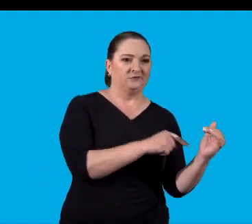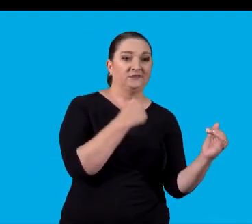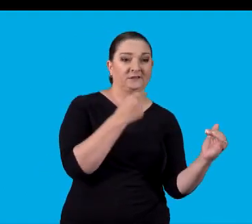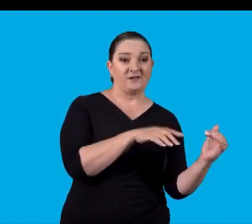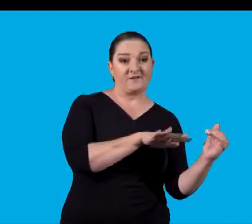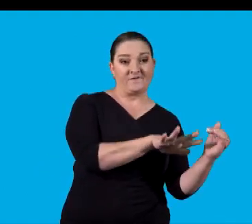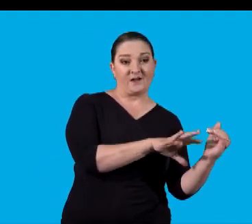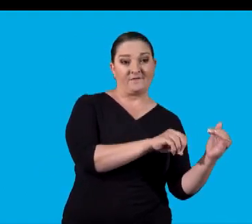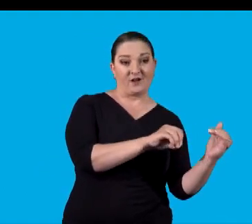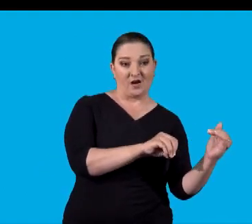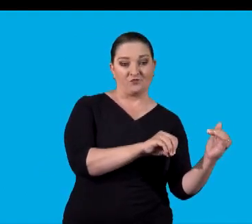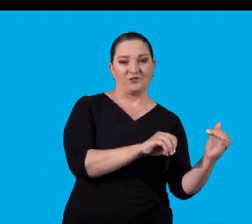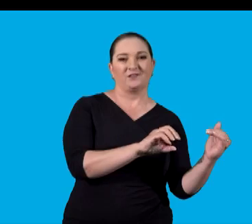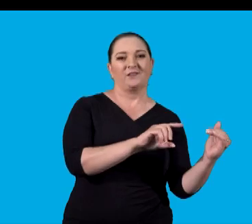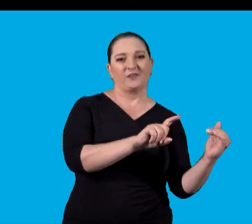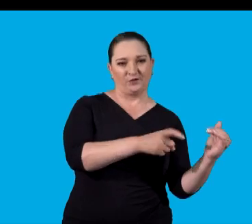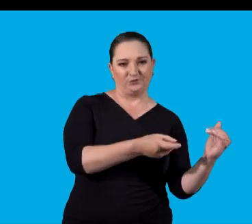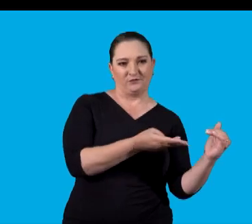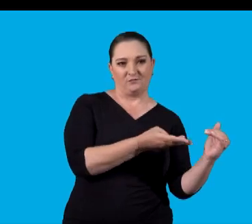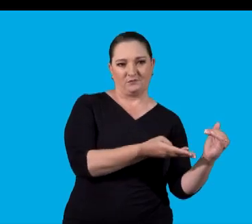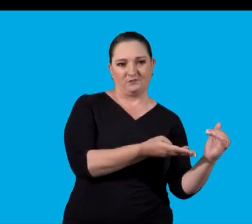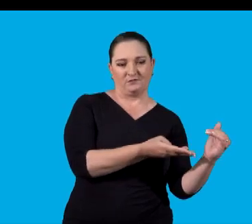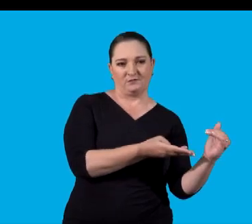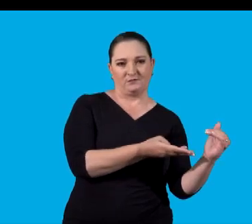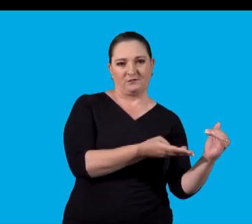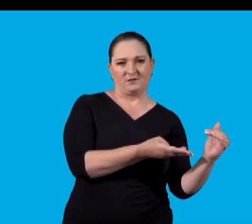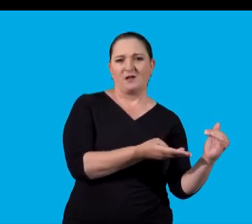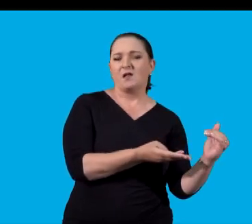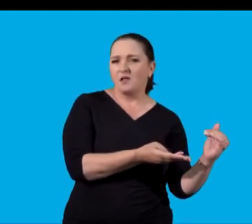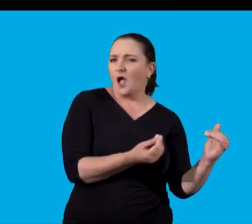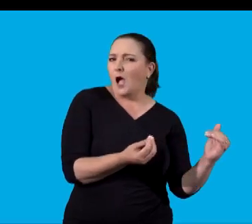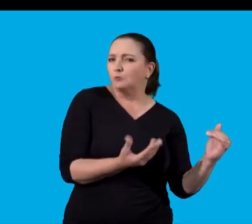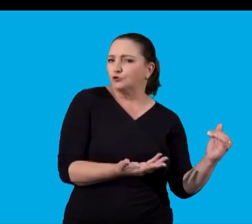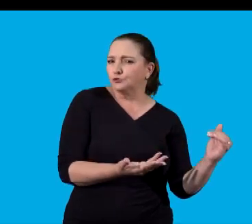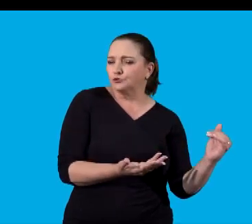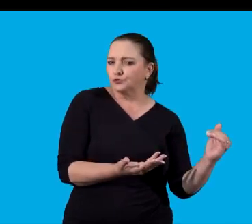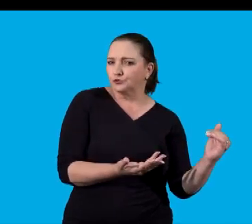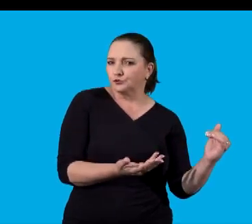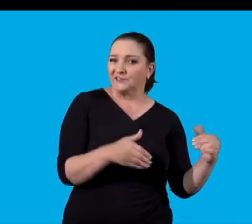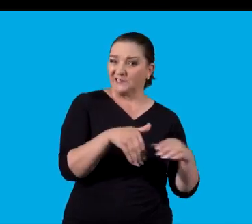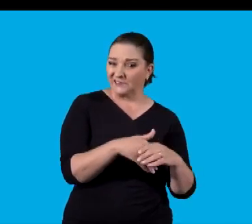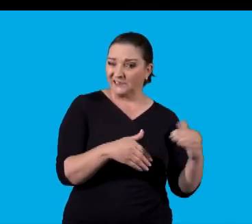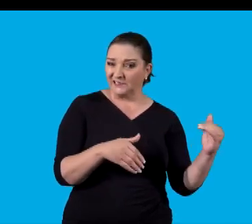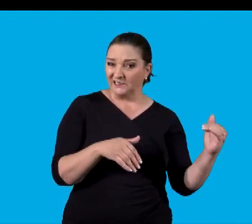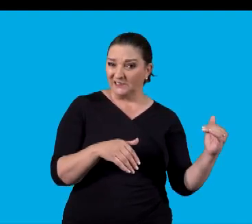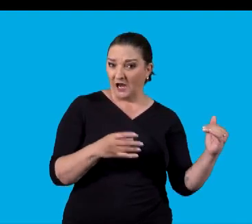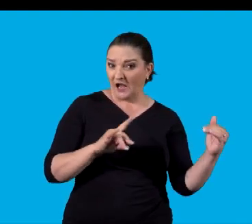repurchase of shares, how many shares did we repurchase? We repurchased 500,000